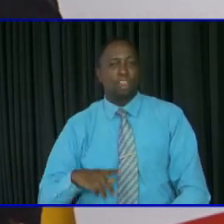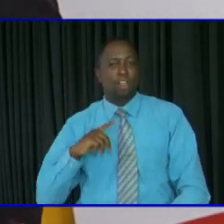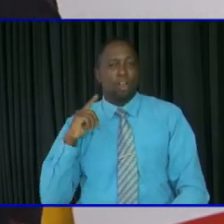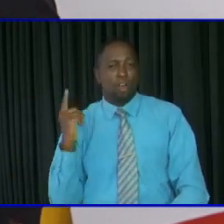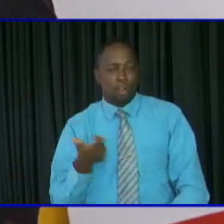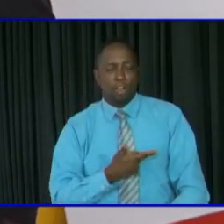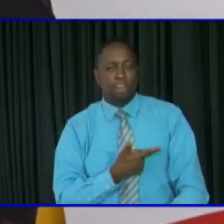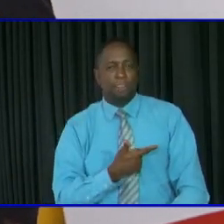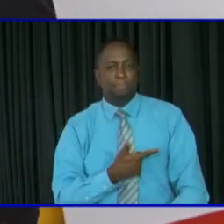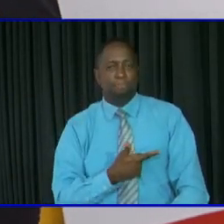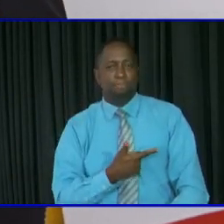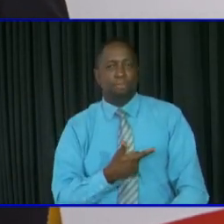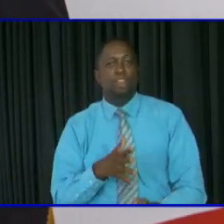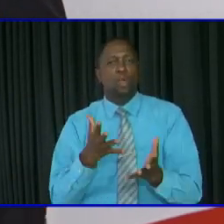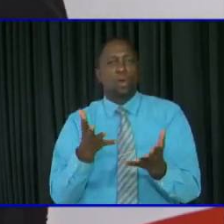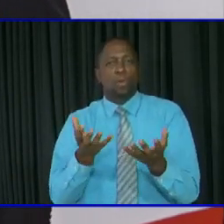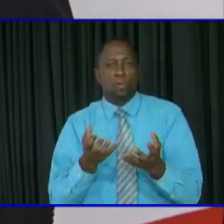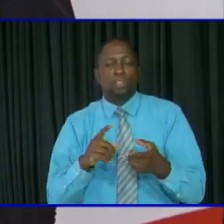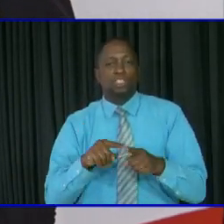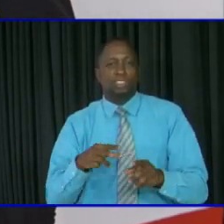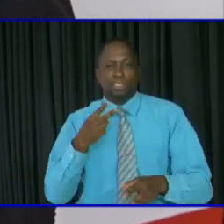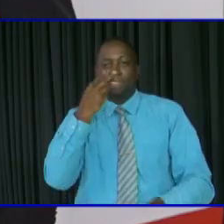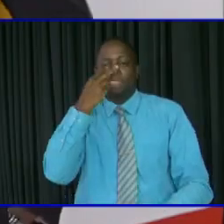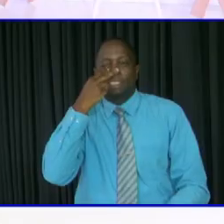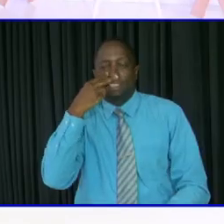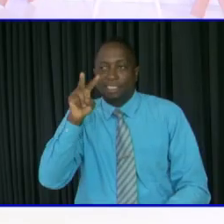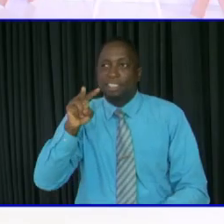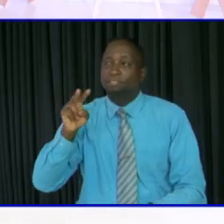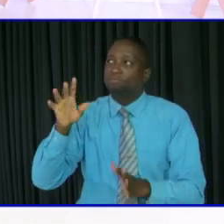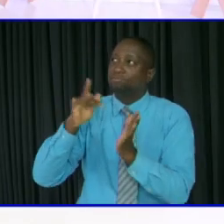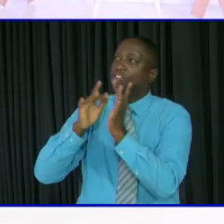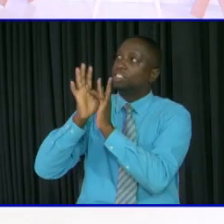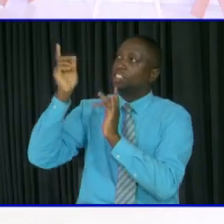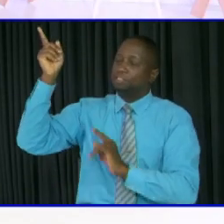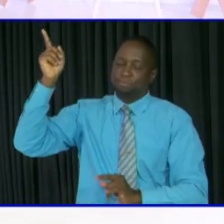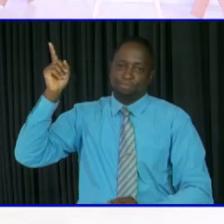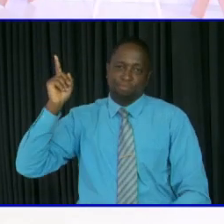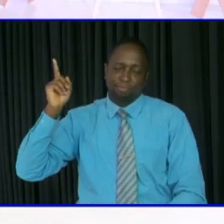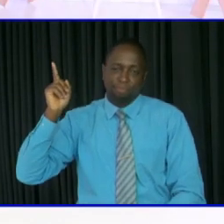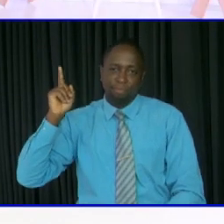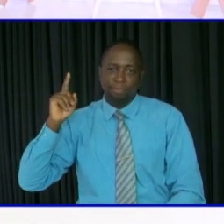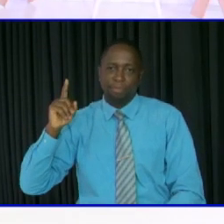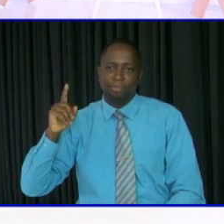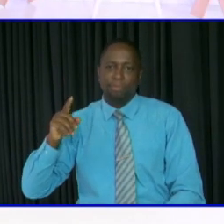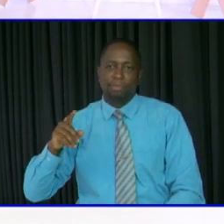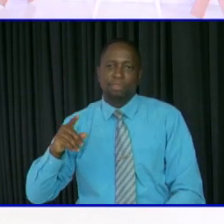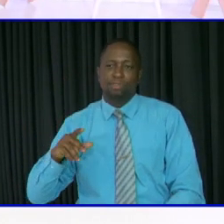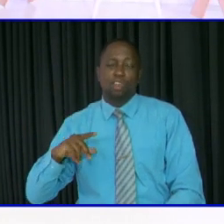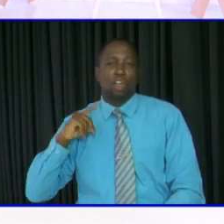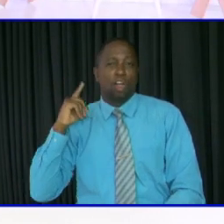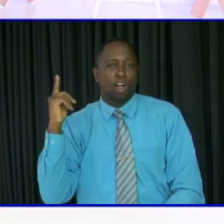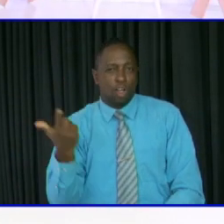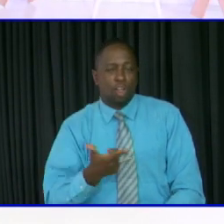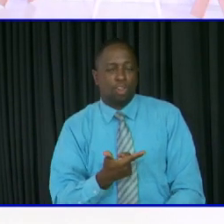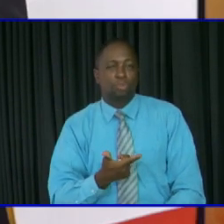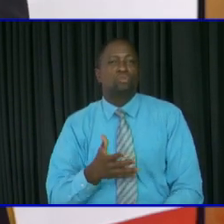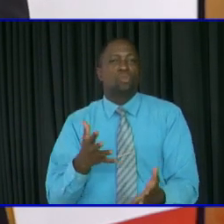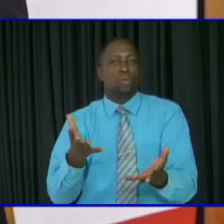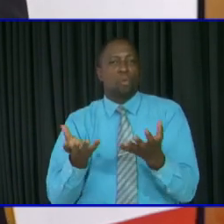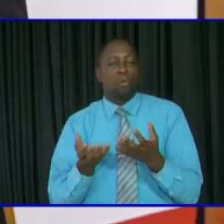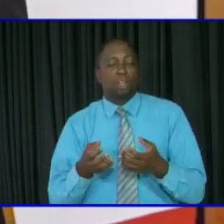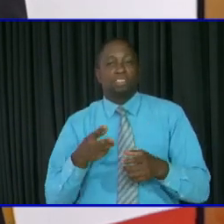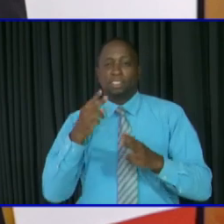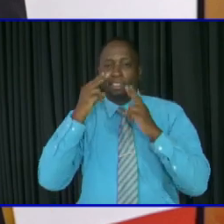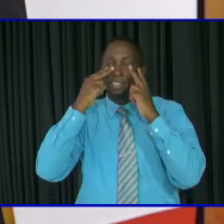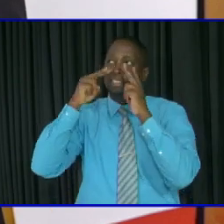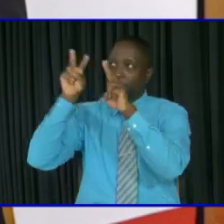all of them, wanted to see the bridegroom. All virgins wanted to see the